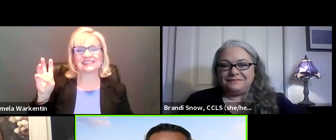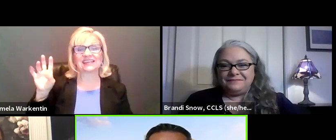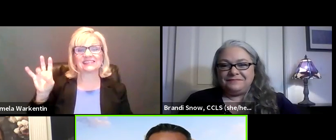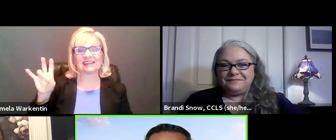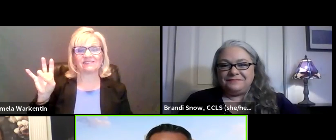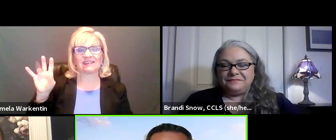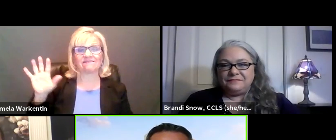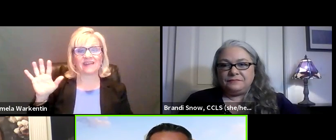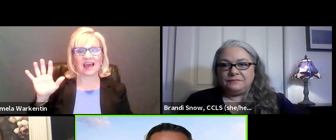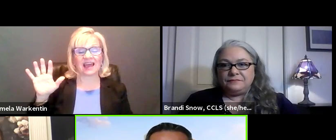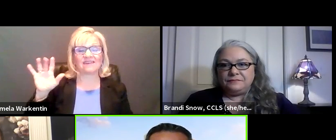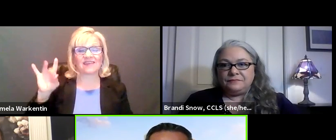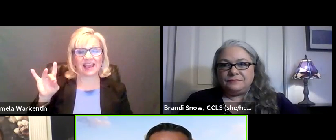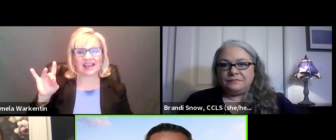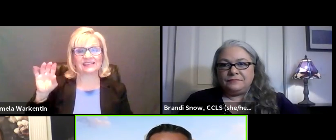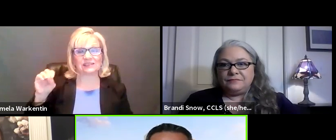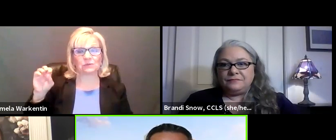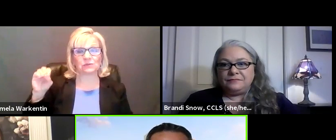1-800-675-8001. Again,